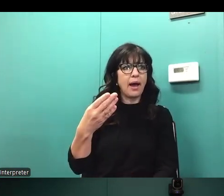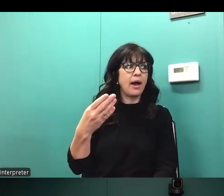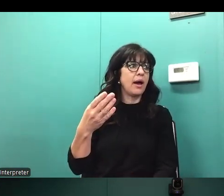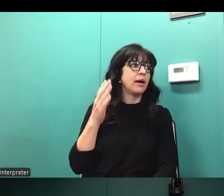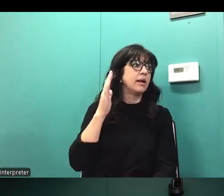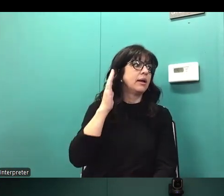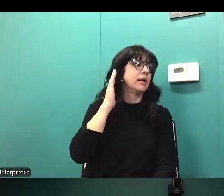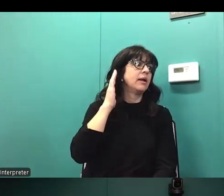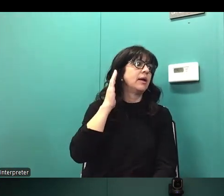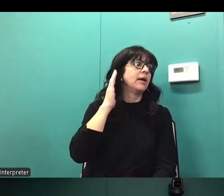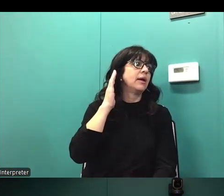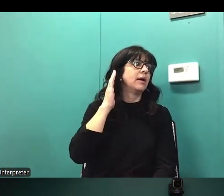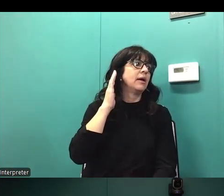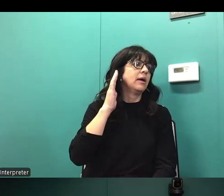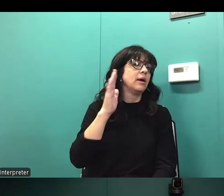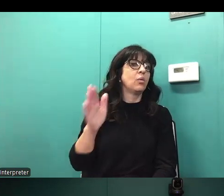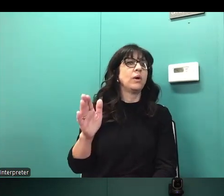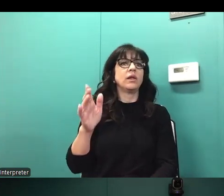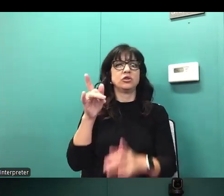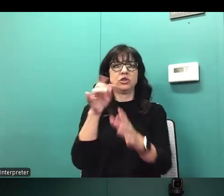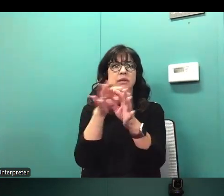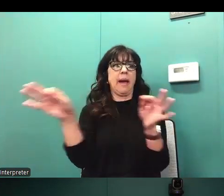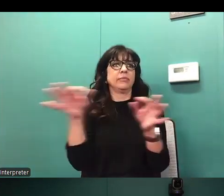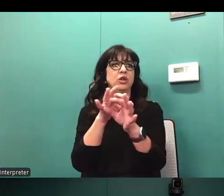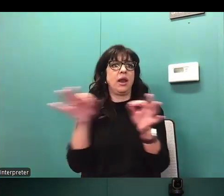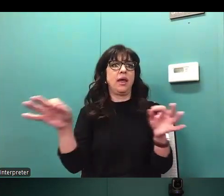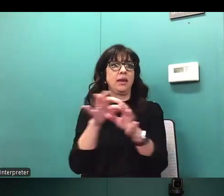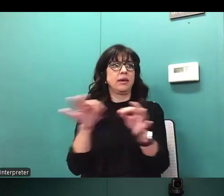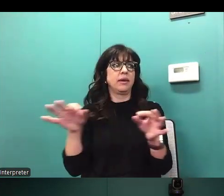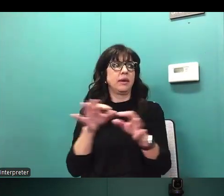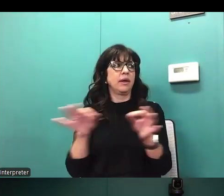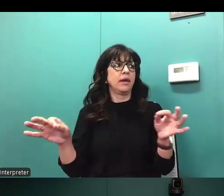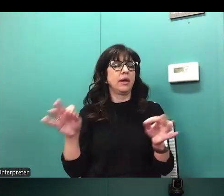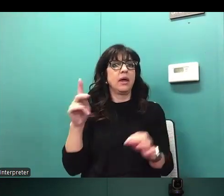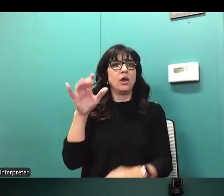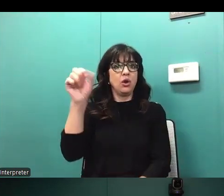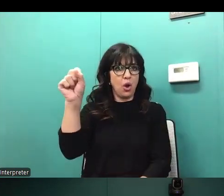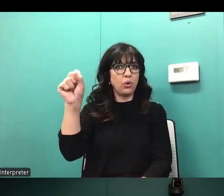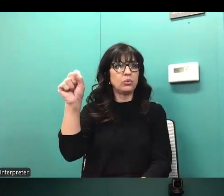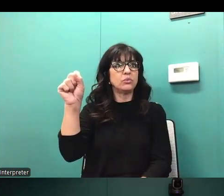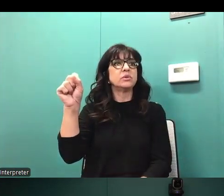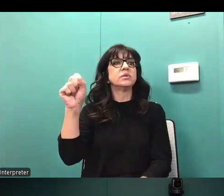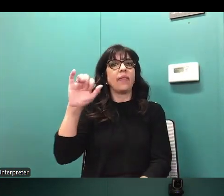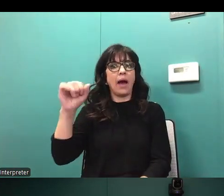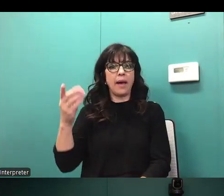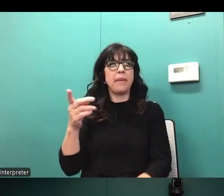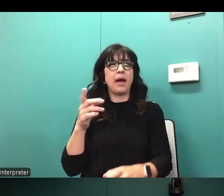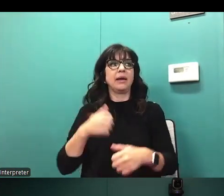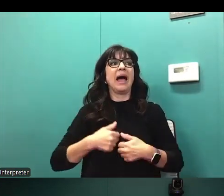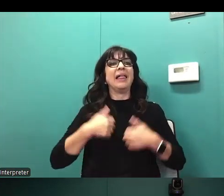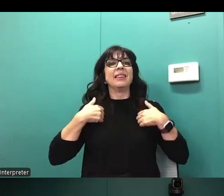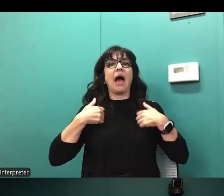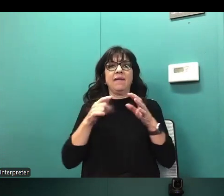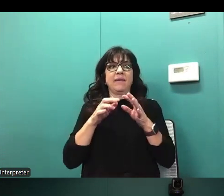just kind of live caption it. So there's Notes on the iPad that live captions. Notes, and then